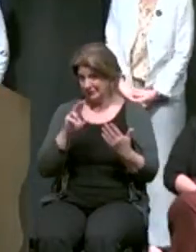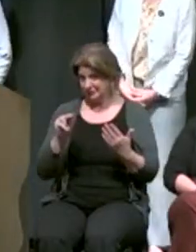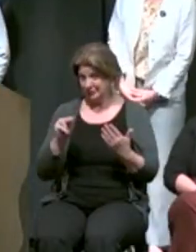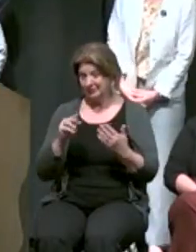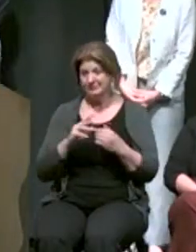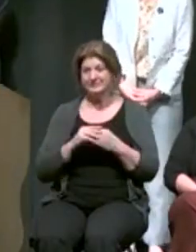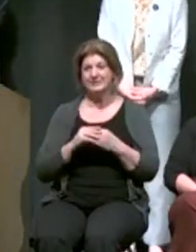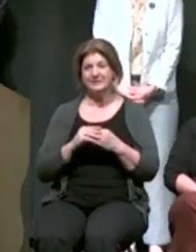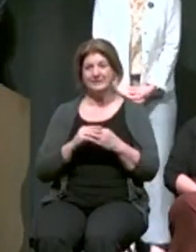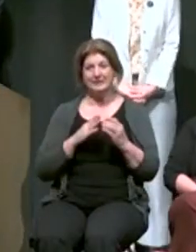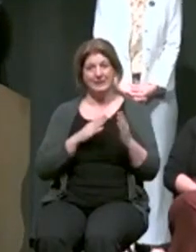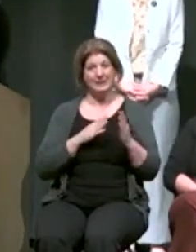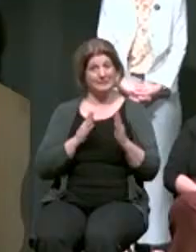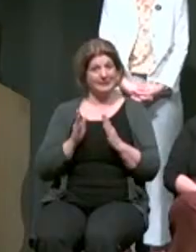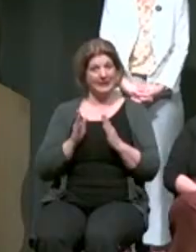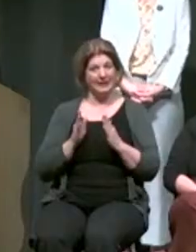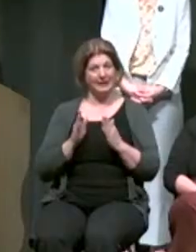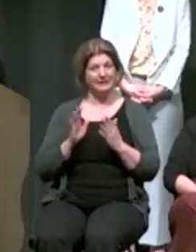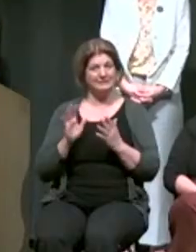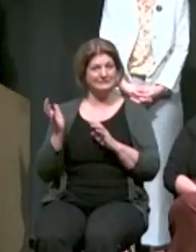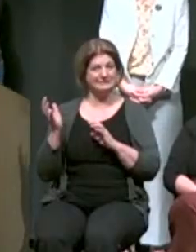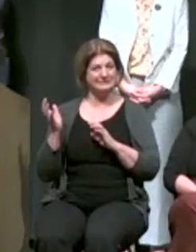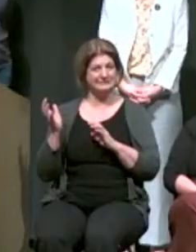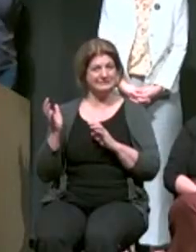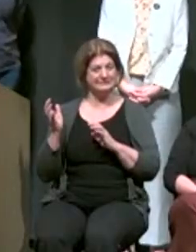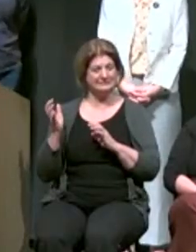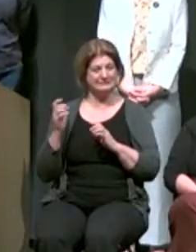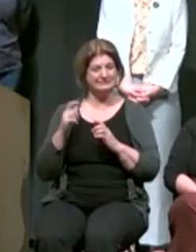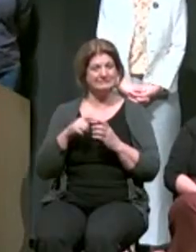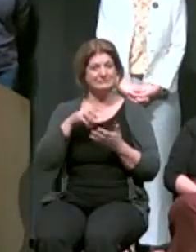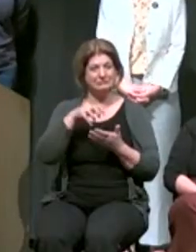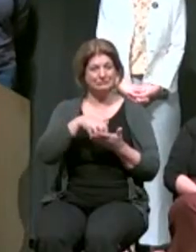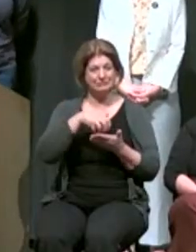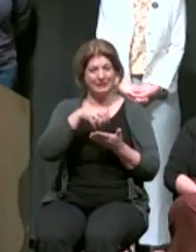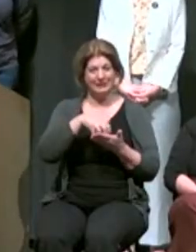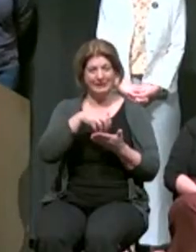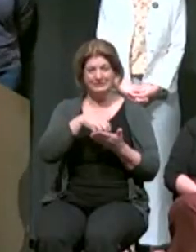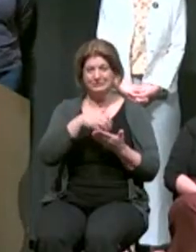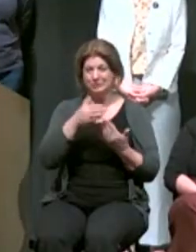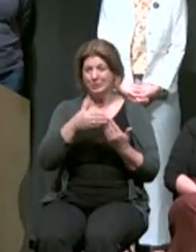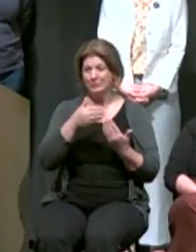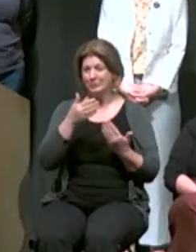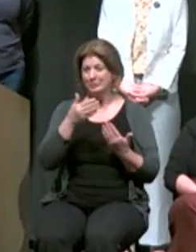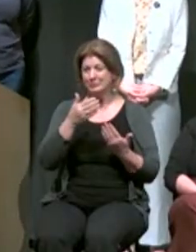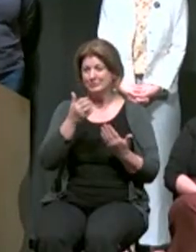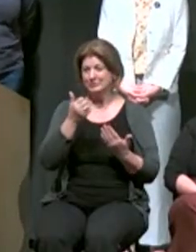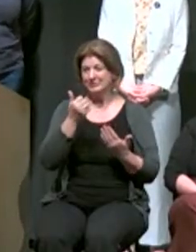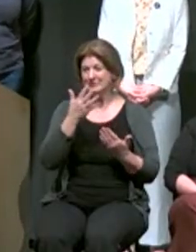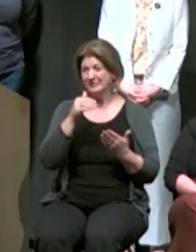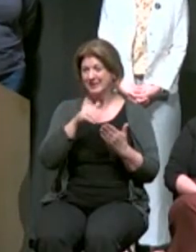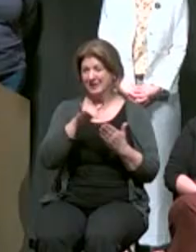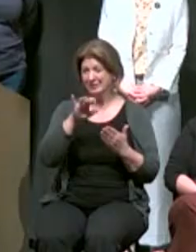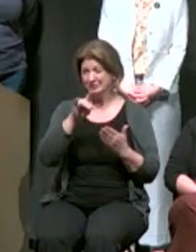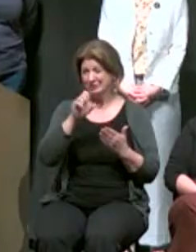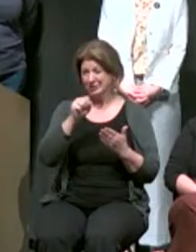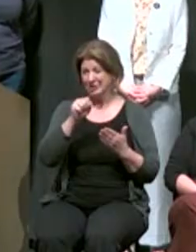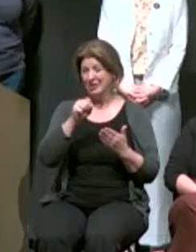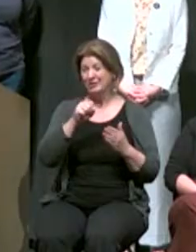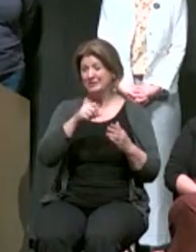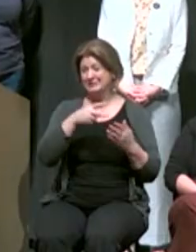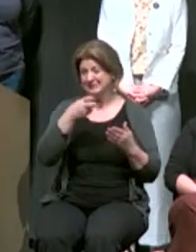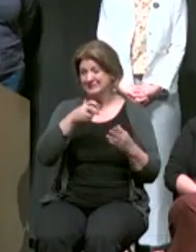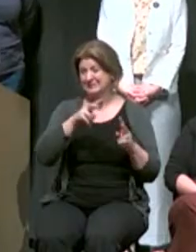Not as planned. We have dredged, what have we dredged? Almost 15,000 yards to date, testing